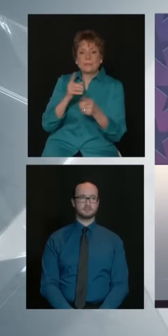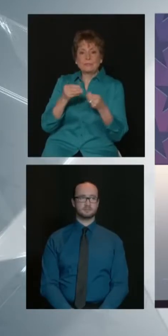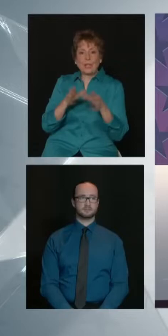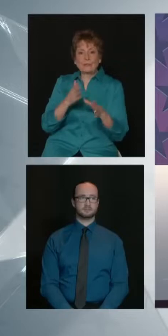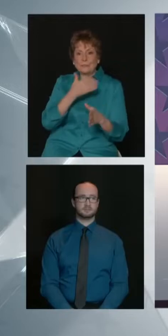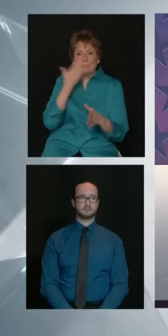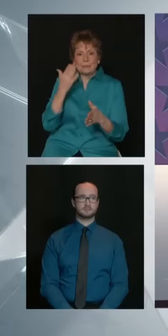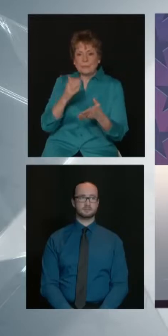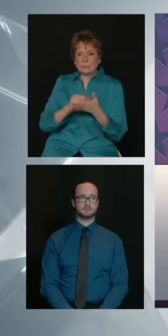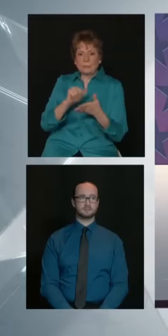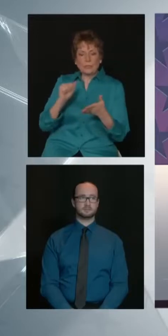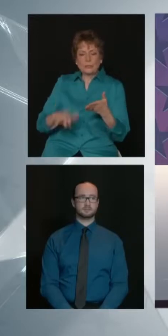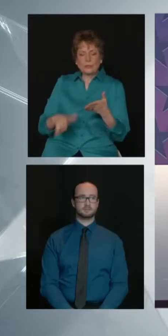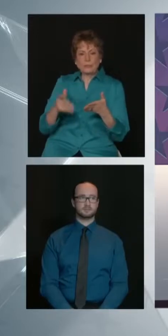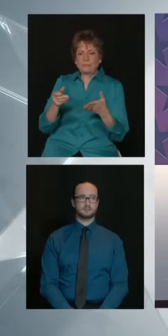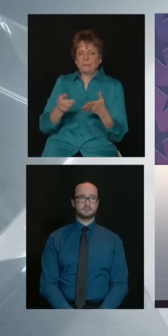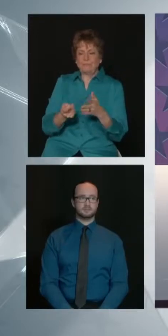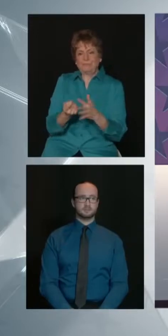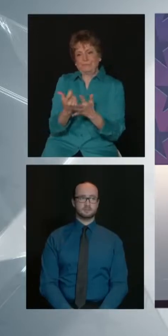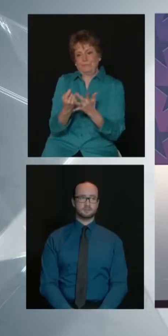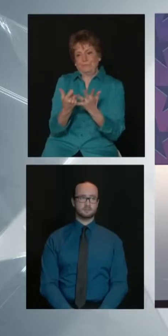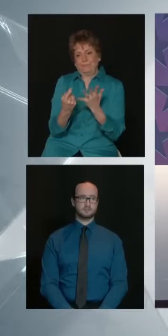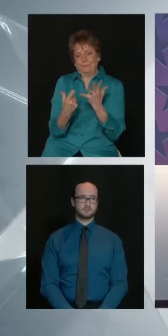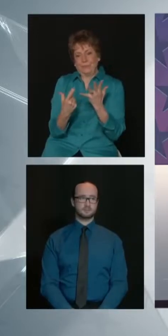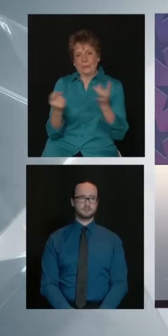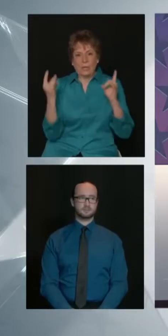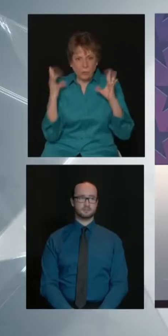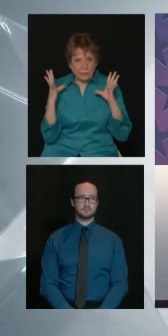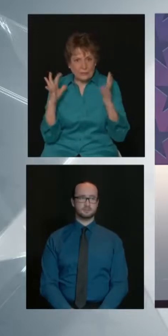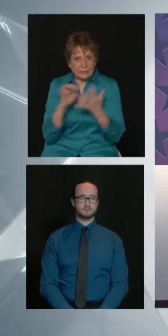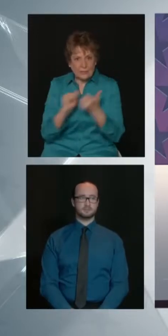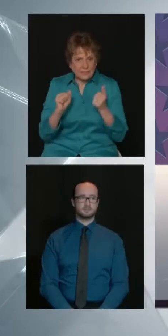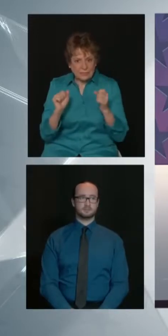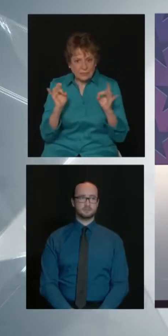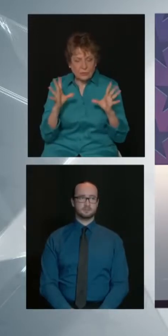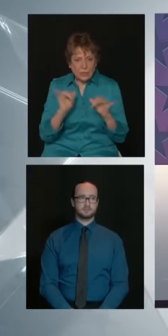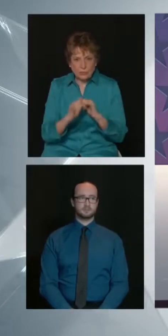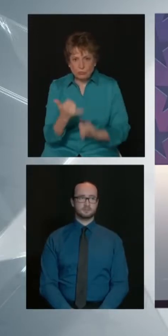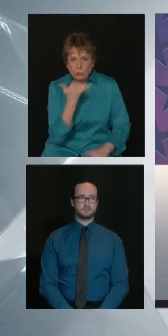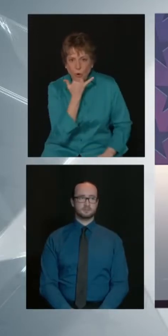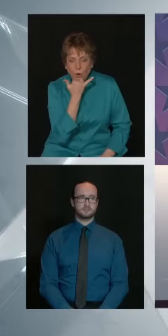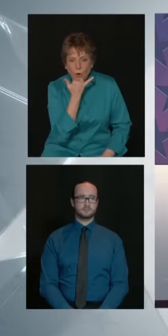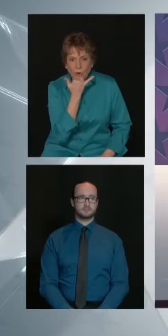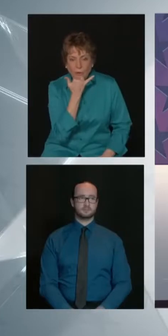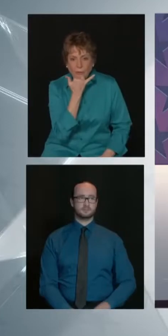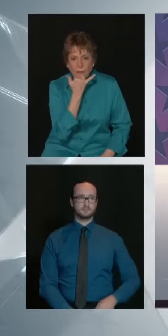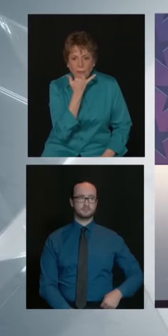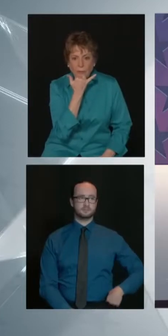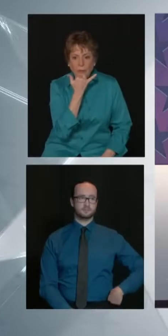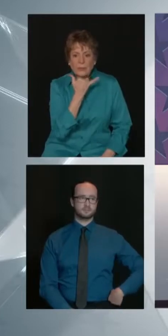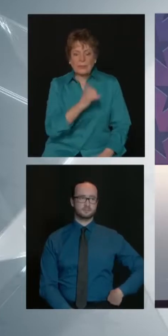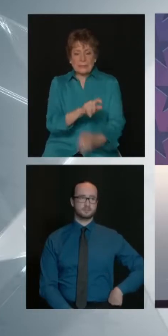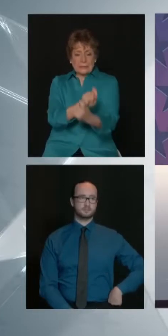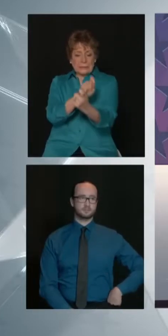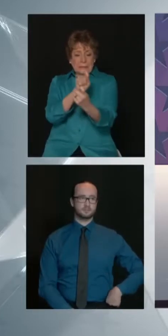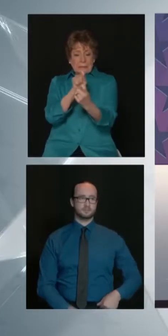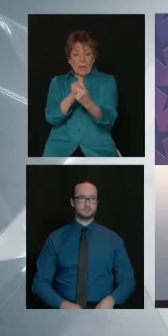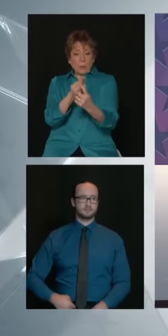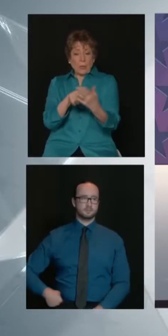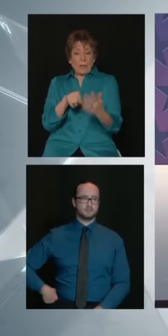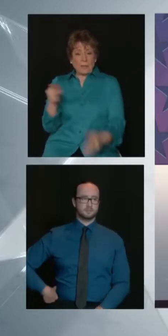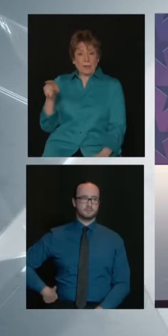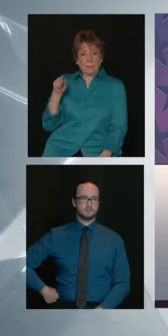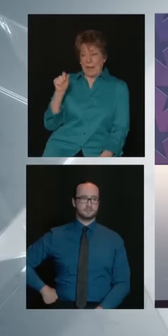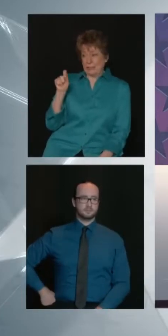abortion. It's devastating. It's wrong. And it's exactly what my opponent, Blake Masters,